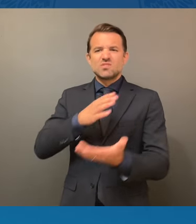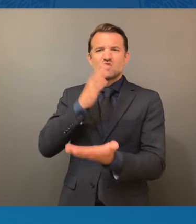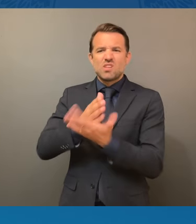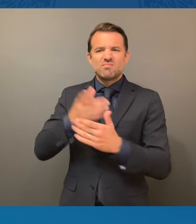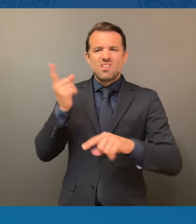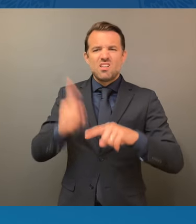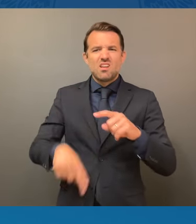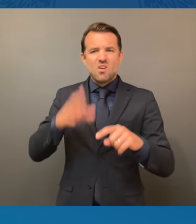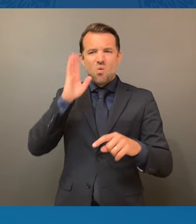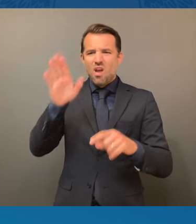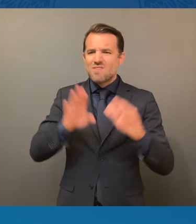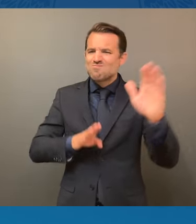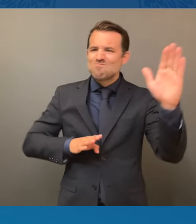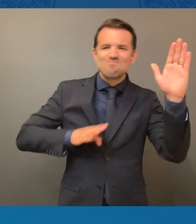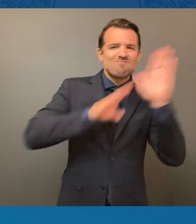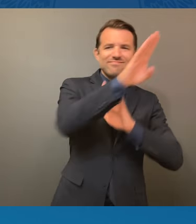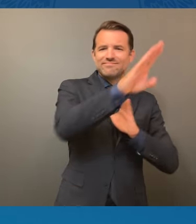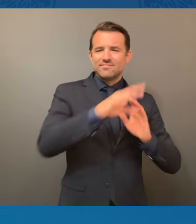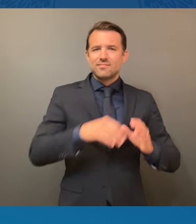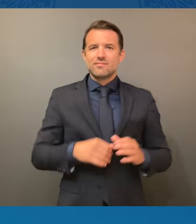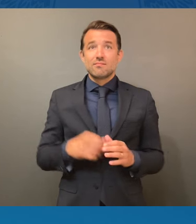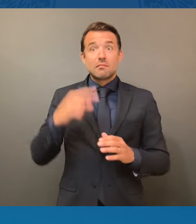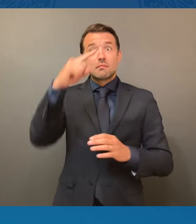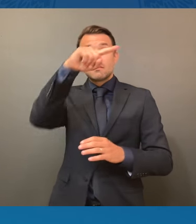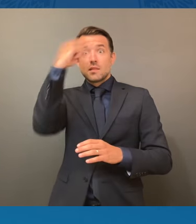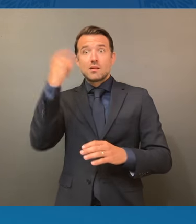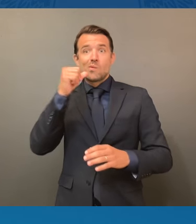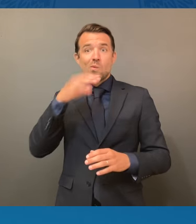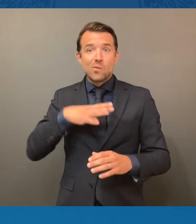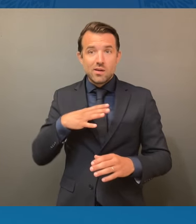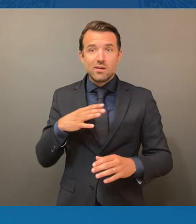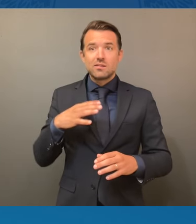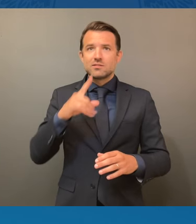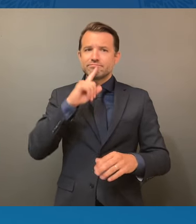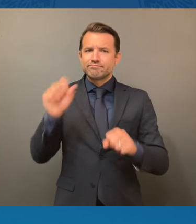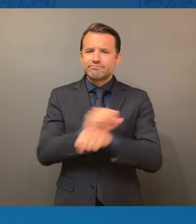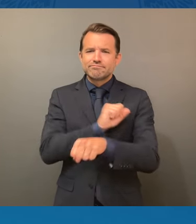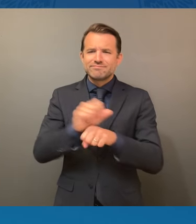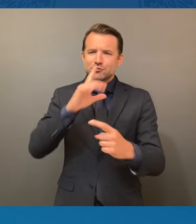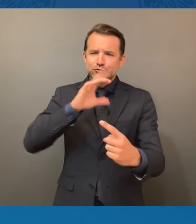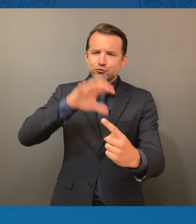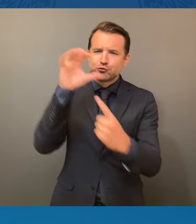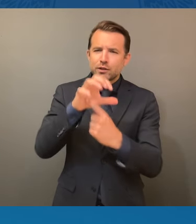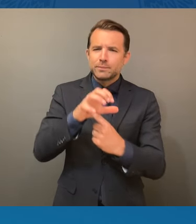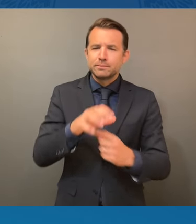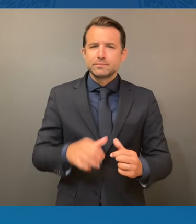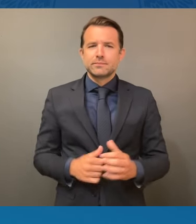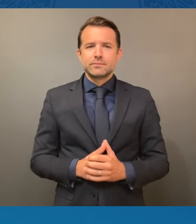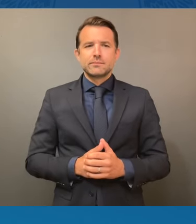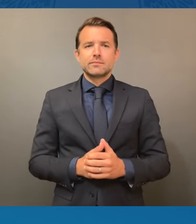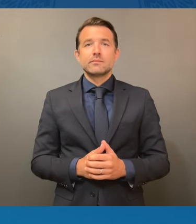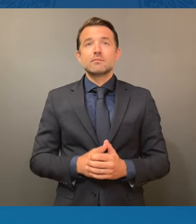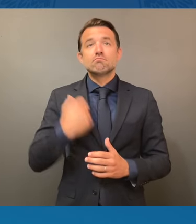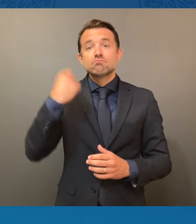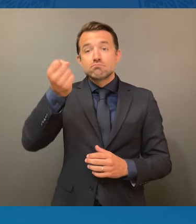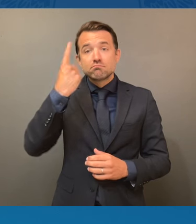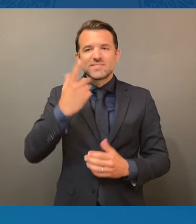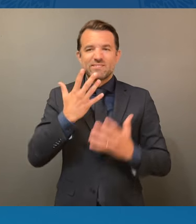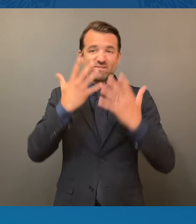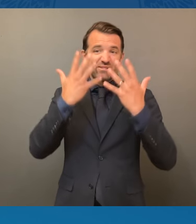Black women are supreme. However, the unfortunate reality is that as